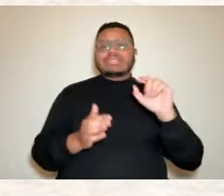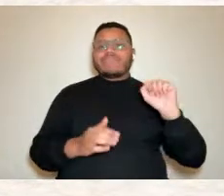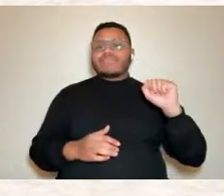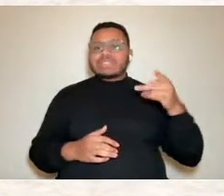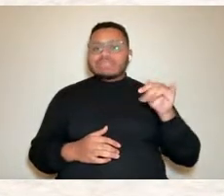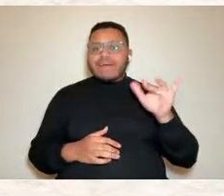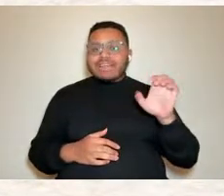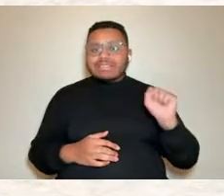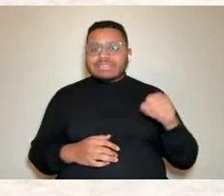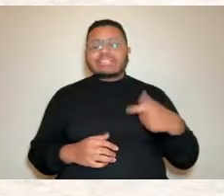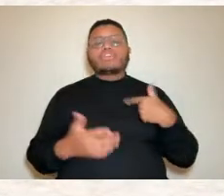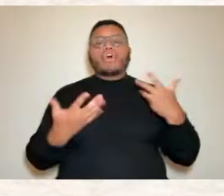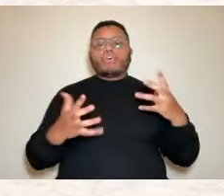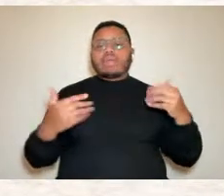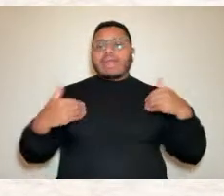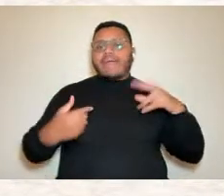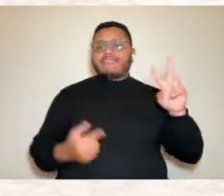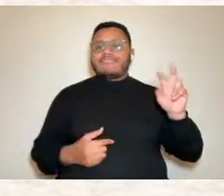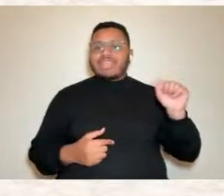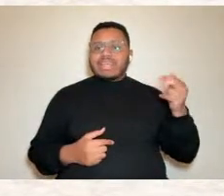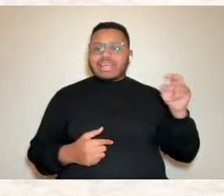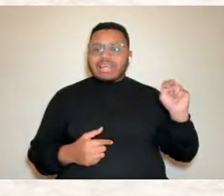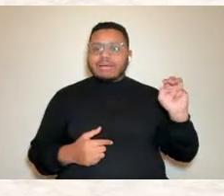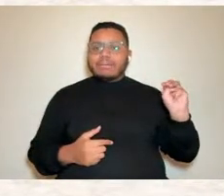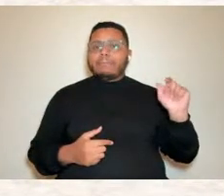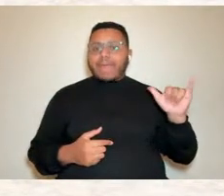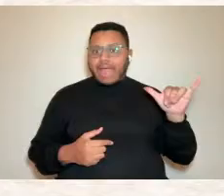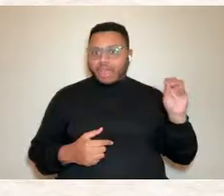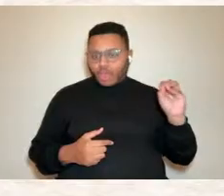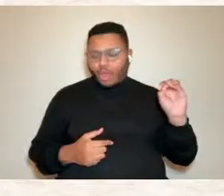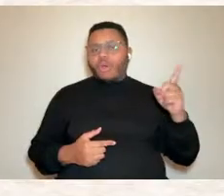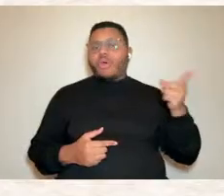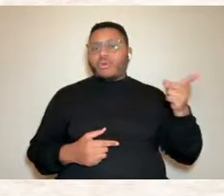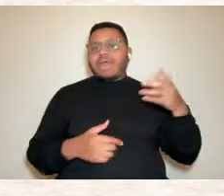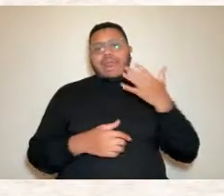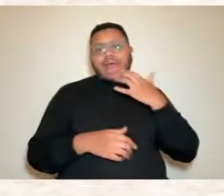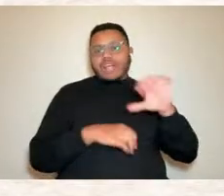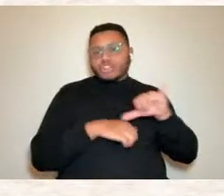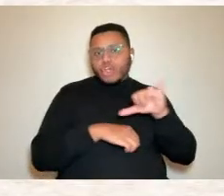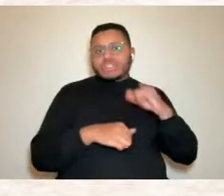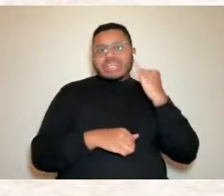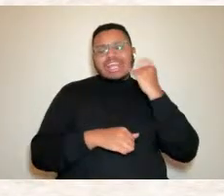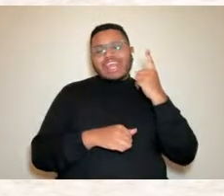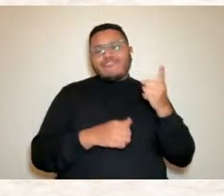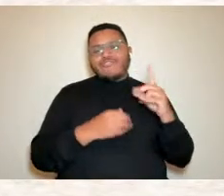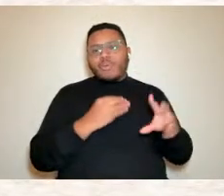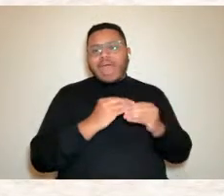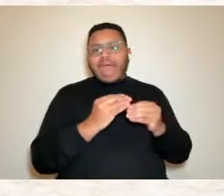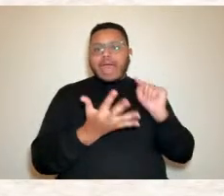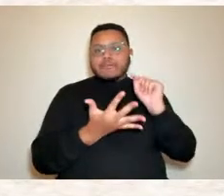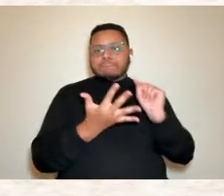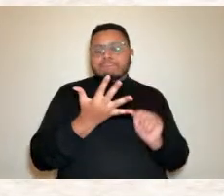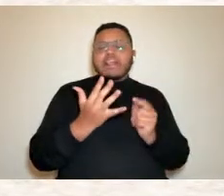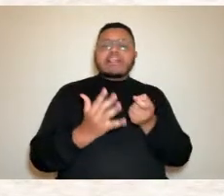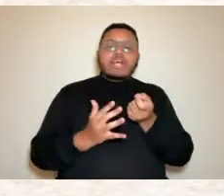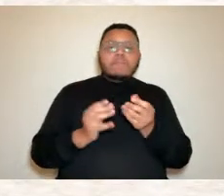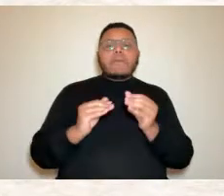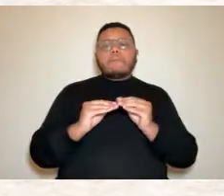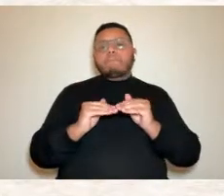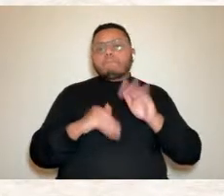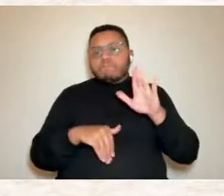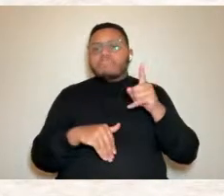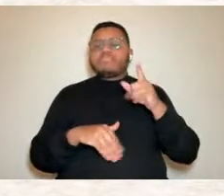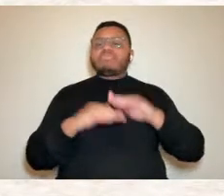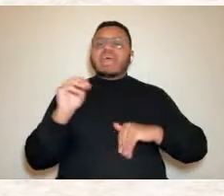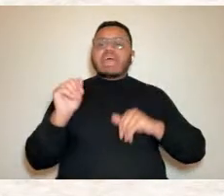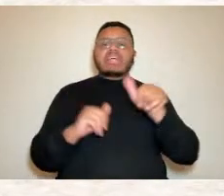vegan mayo and hot sauce at home. If you were to have to buy those two ingredients, it would probably make it a little bit more than $10, but otherwise, this